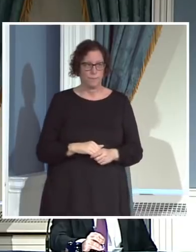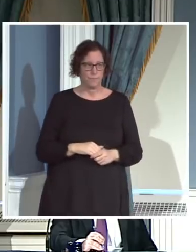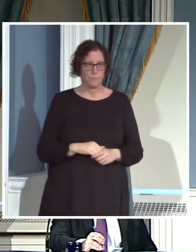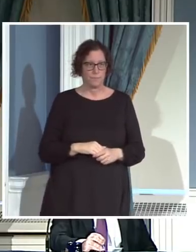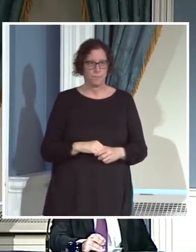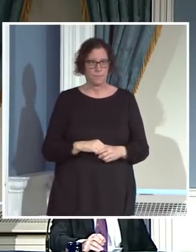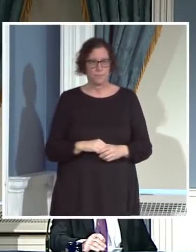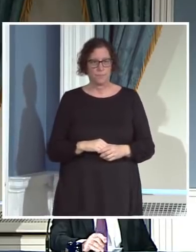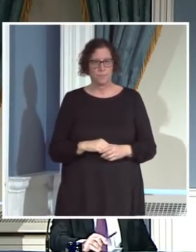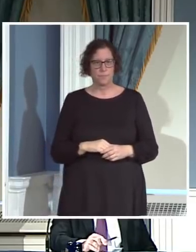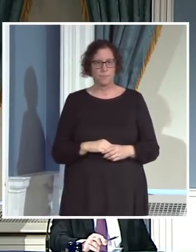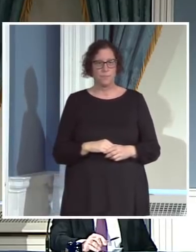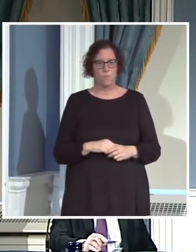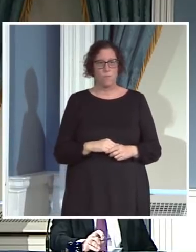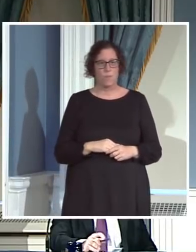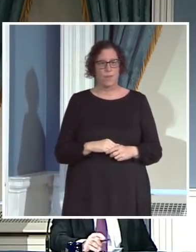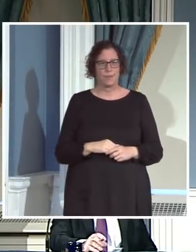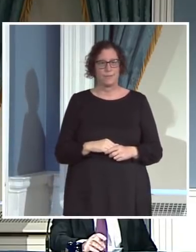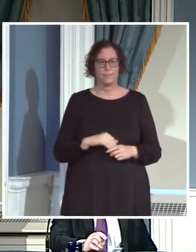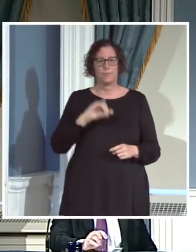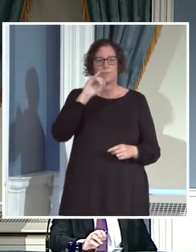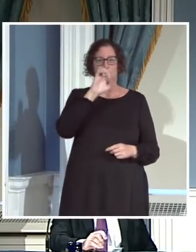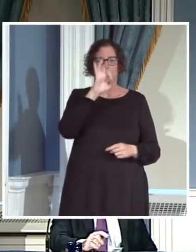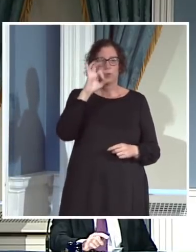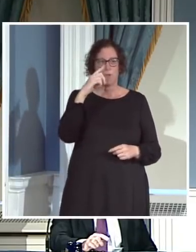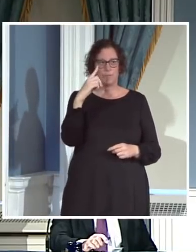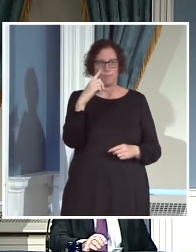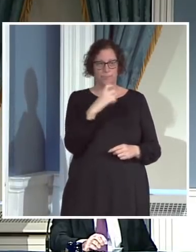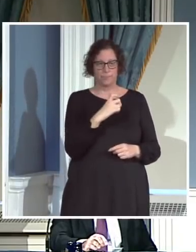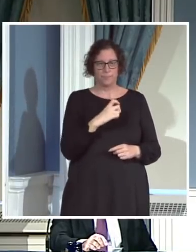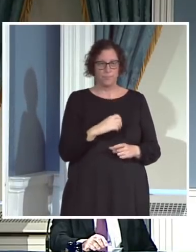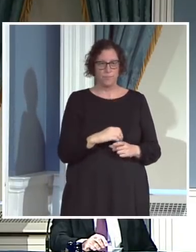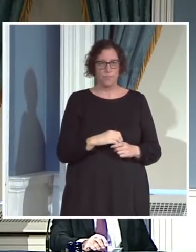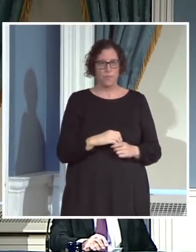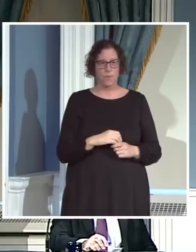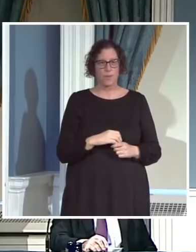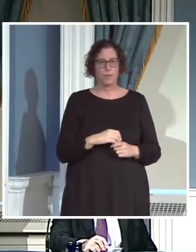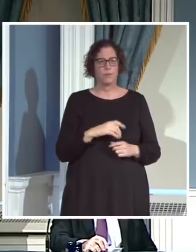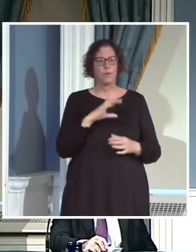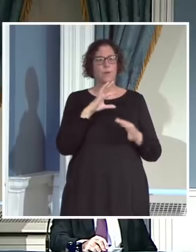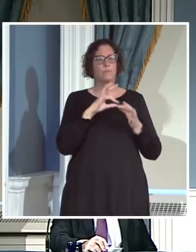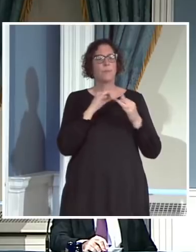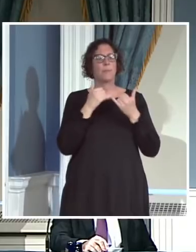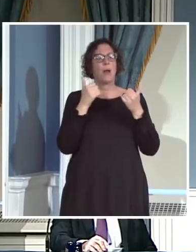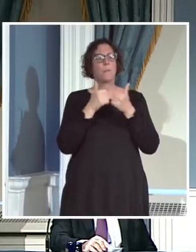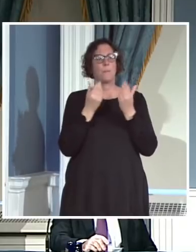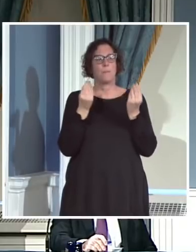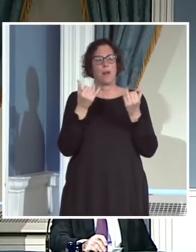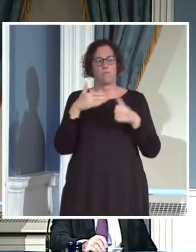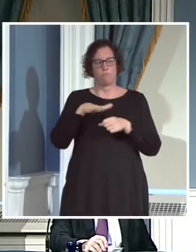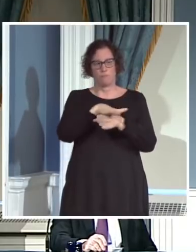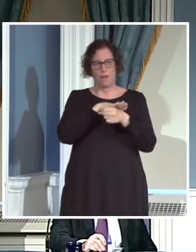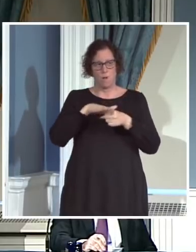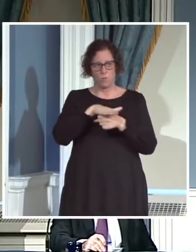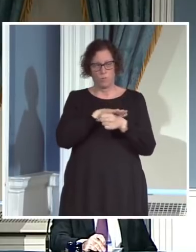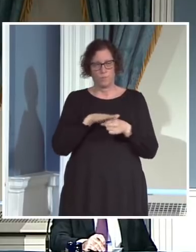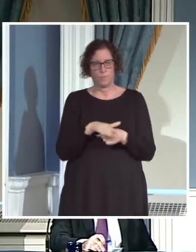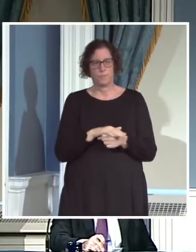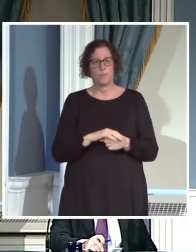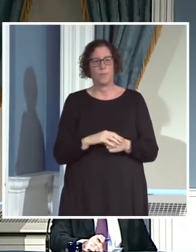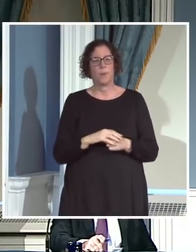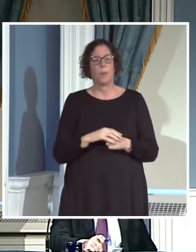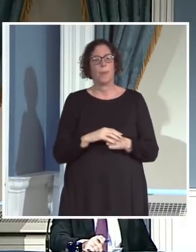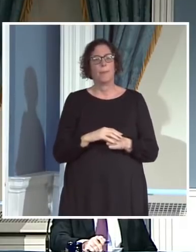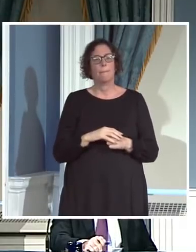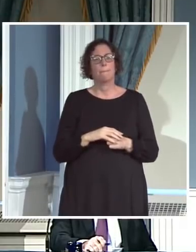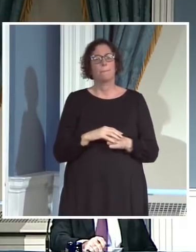Hey, Mr. Mayor, quick question on the playground issue. Does that mean that the rest of the parks remain open?